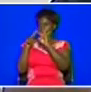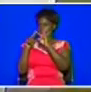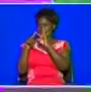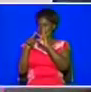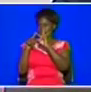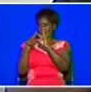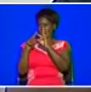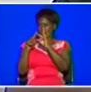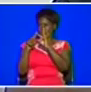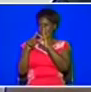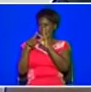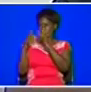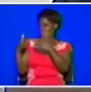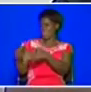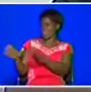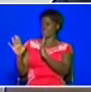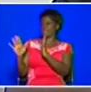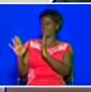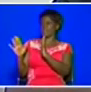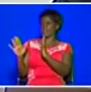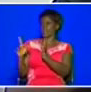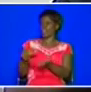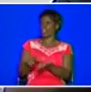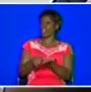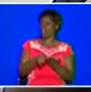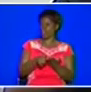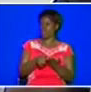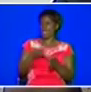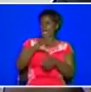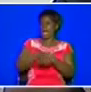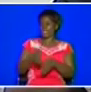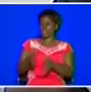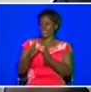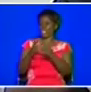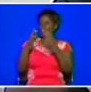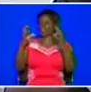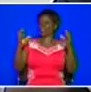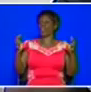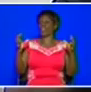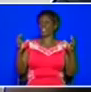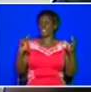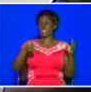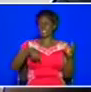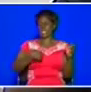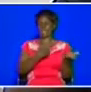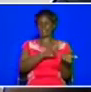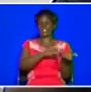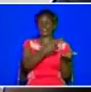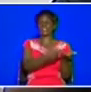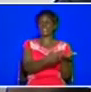we will have to grow out of it. Yeah, we have to find growth sources which have